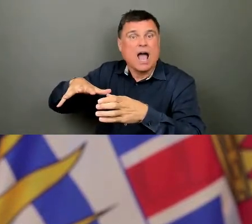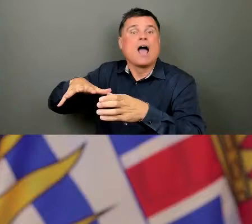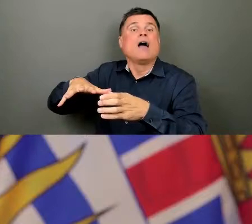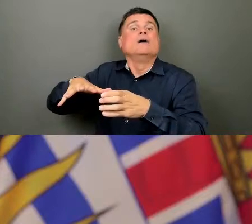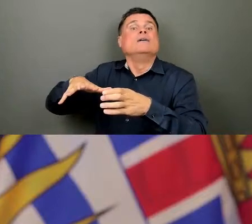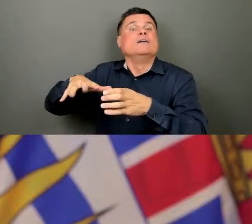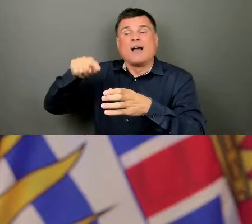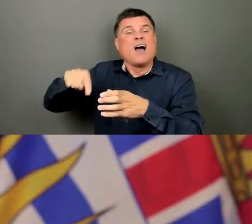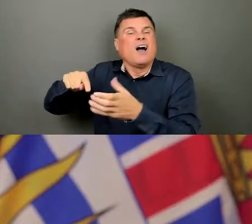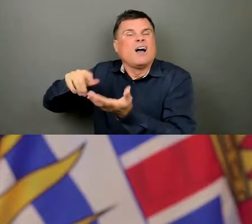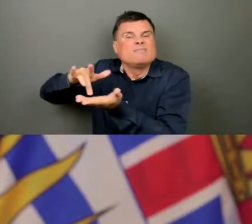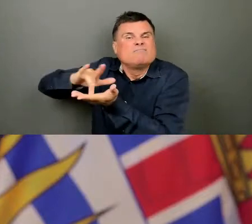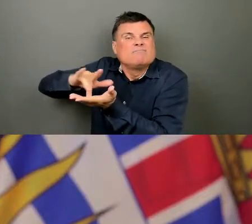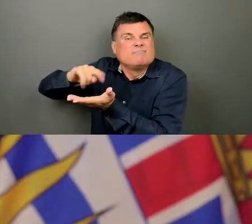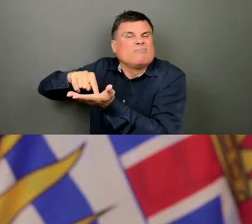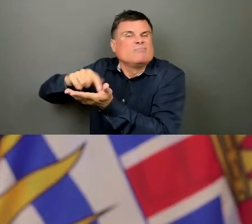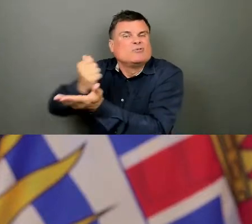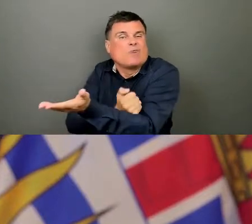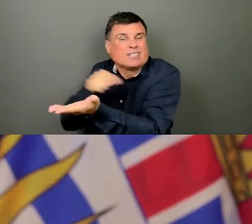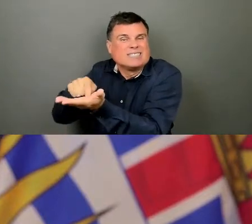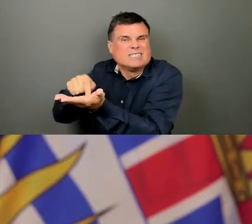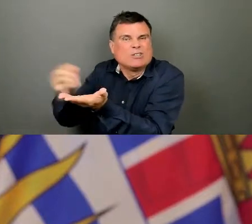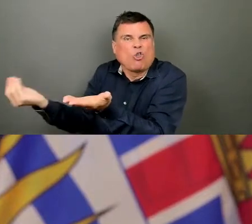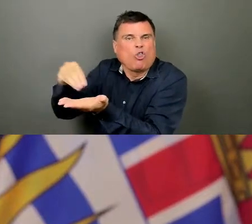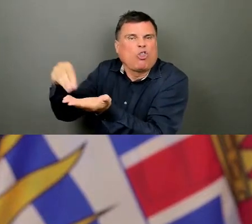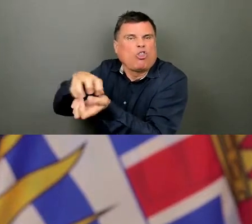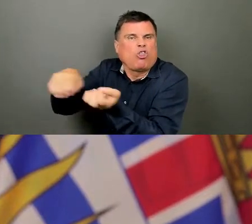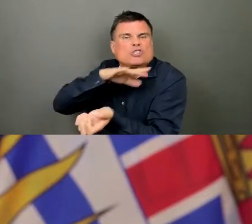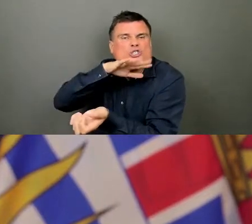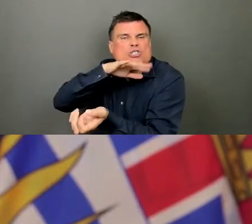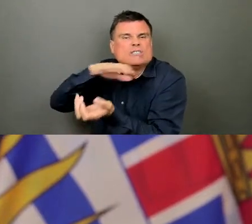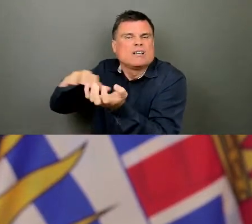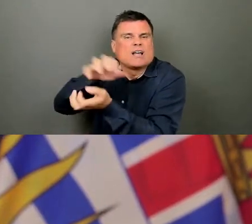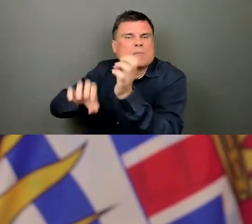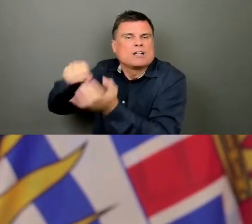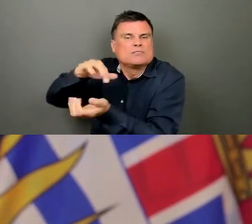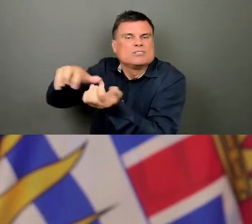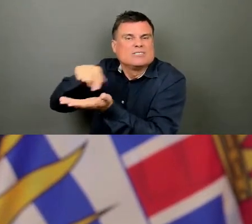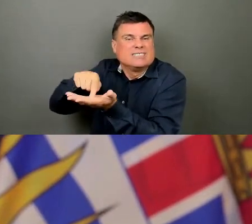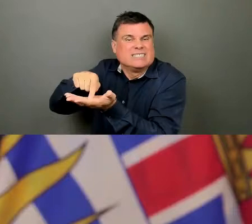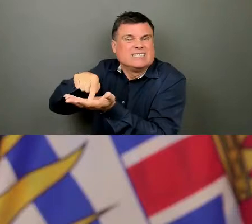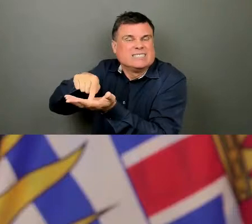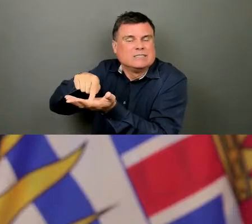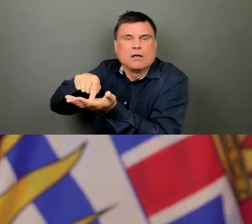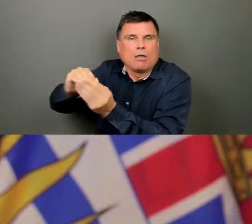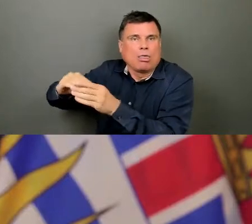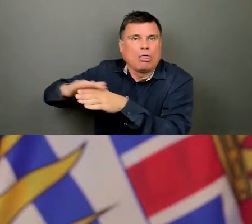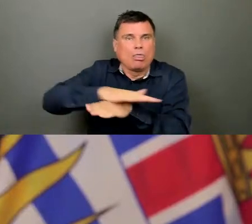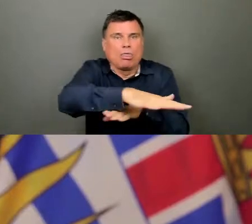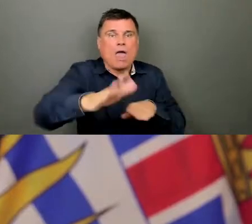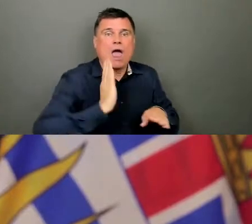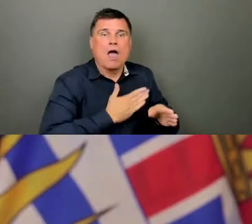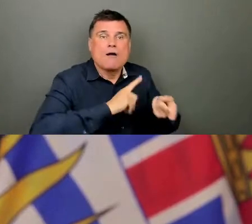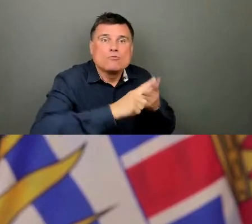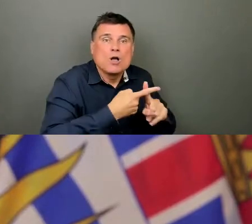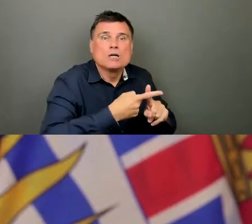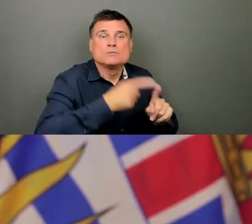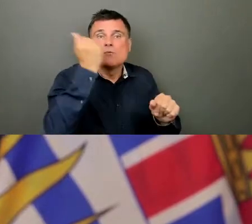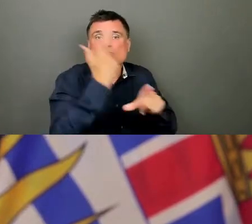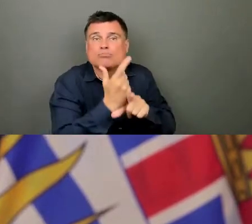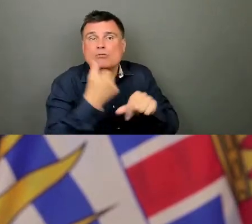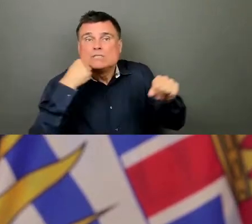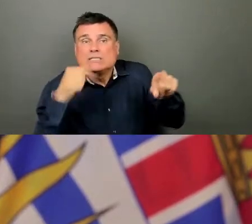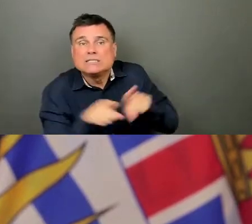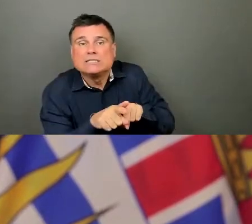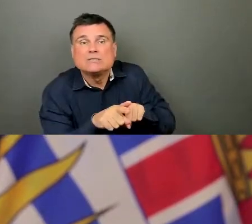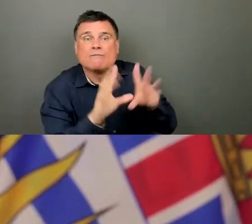of our friends, our brothers and sisters, our family, our colleagues. But we also have to deal with the pandemic